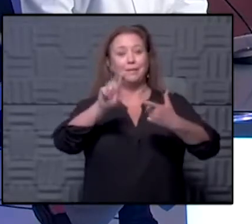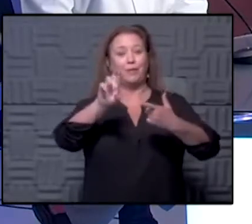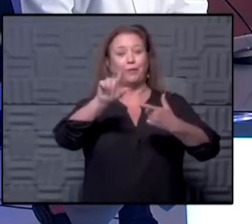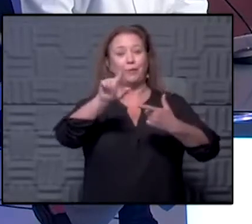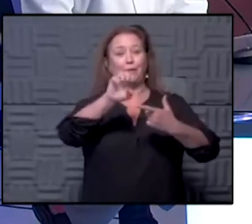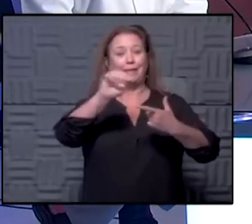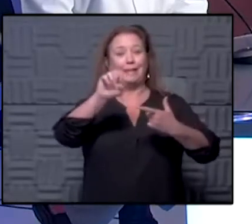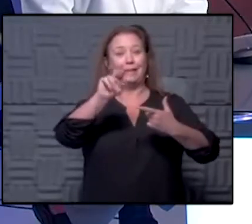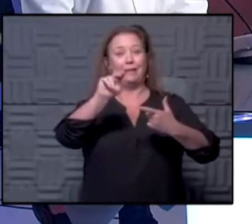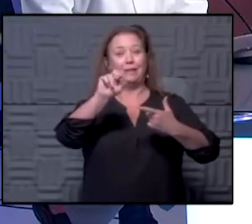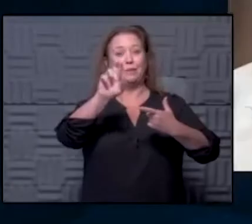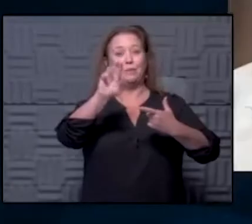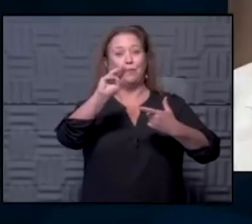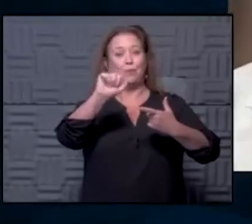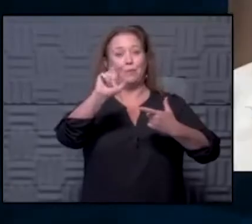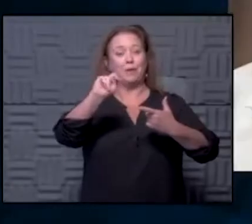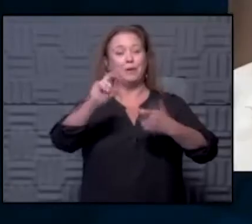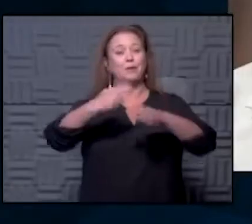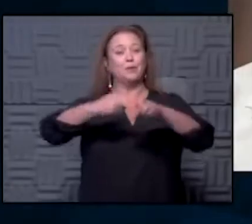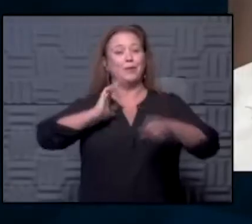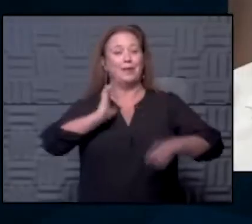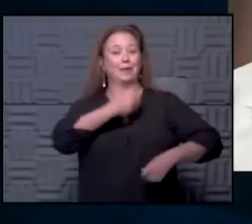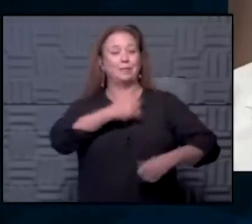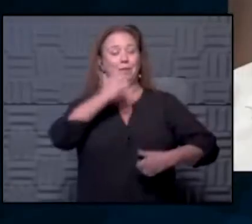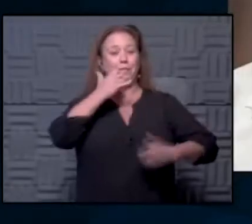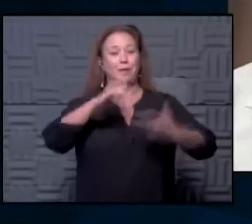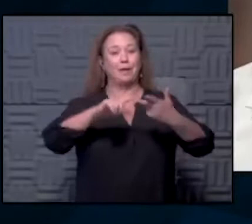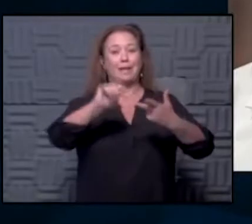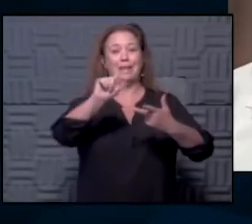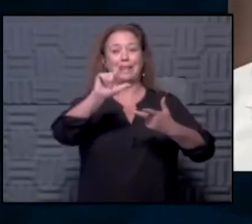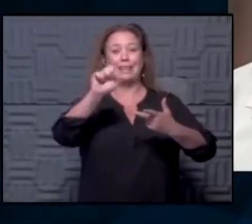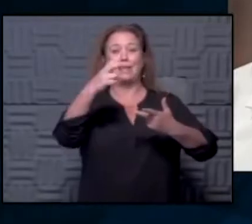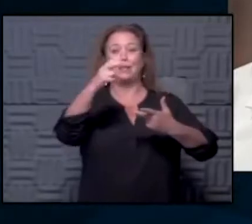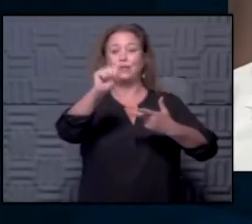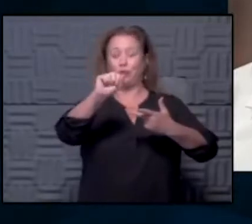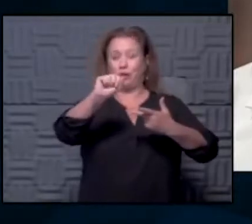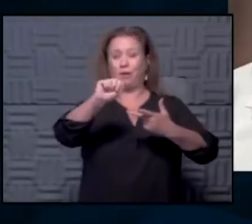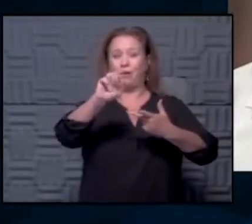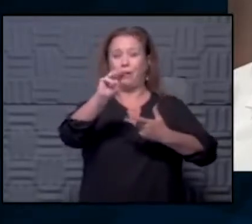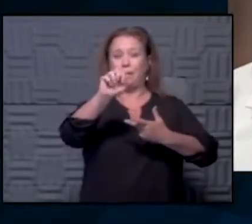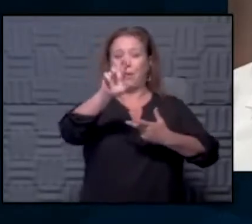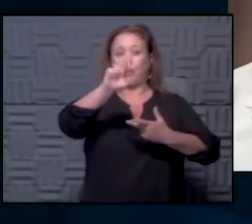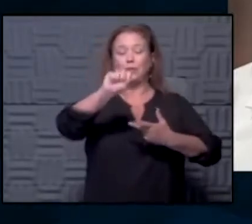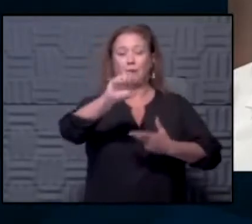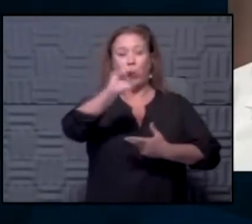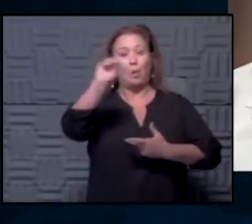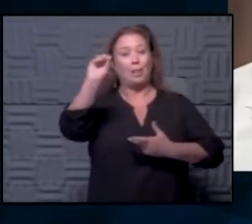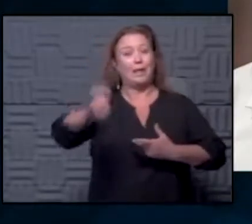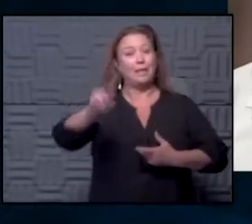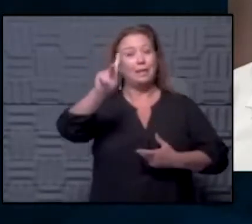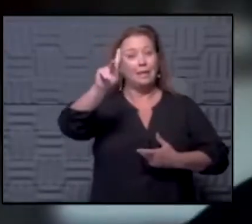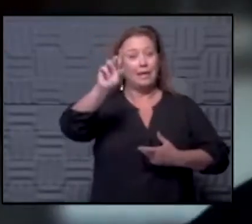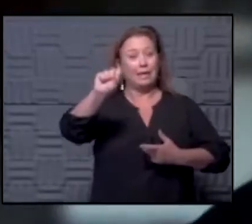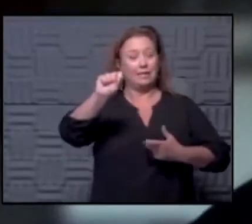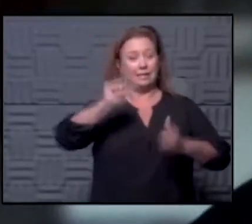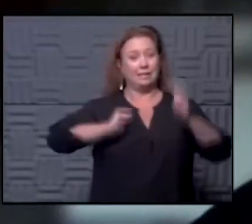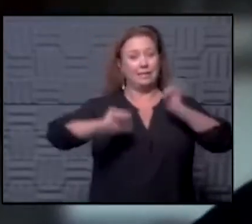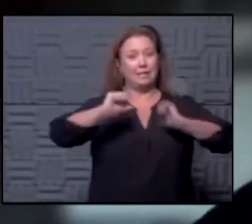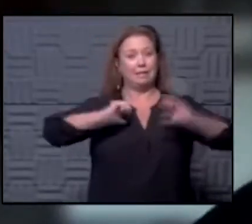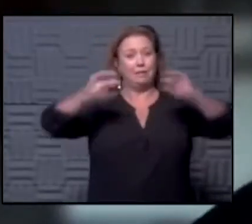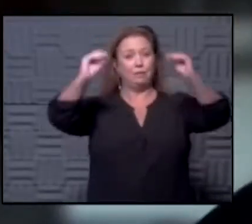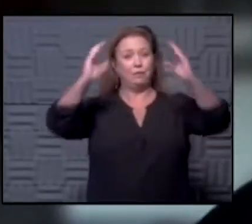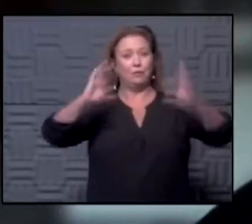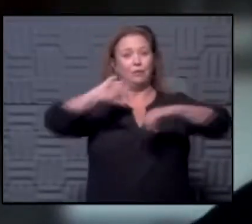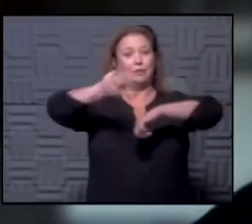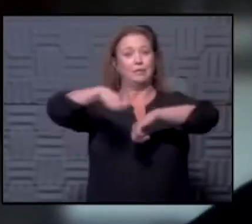KDHE, who's joining us by phone, and Alicia Morris, the Olathe, Kansas theater teacher who created a Google Doc